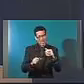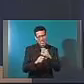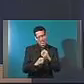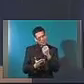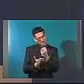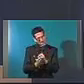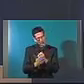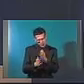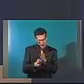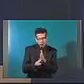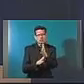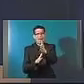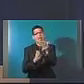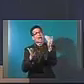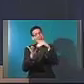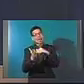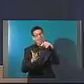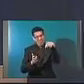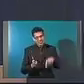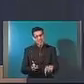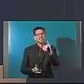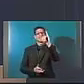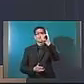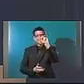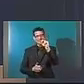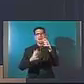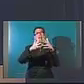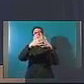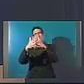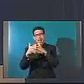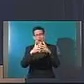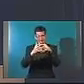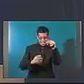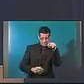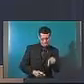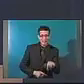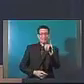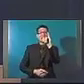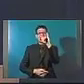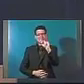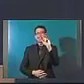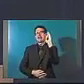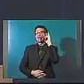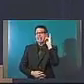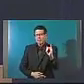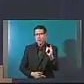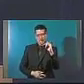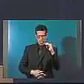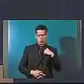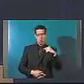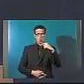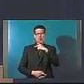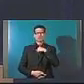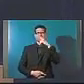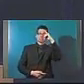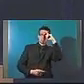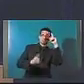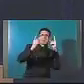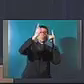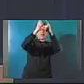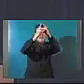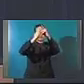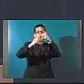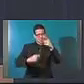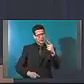economy back on track because this is America. This is California. And when we put our minds to